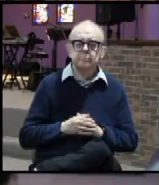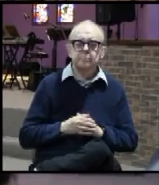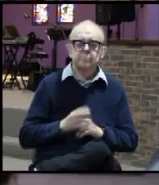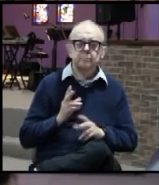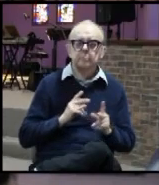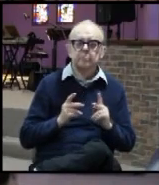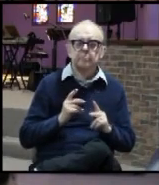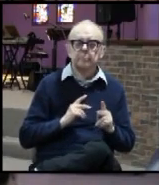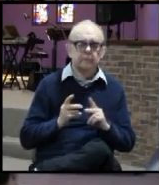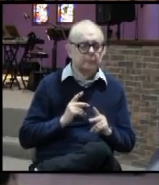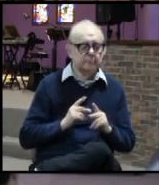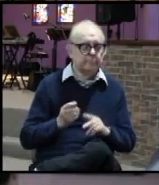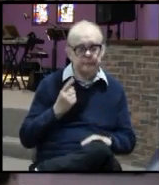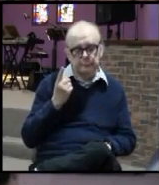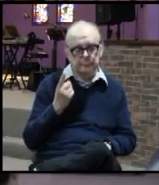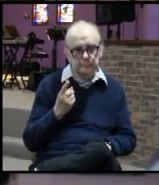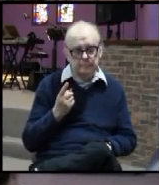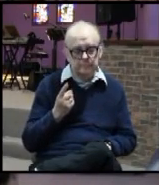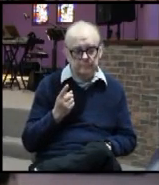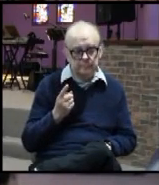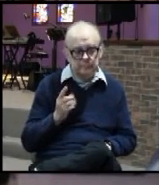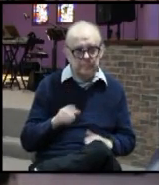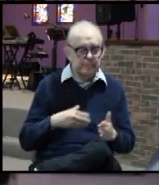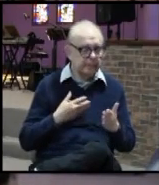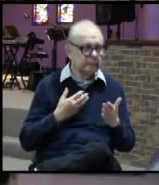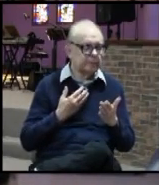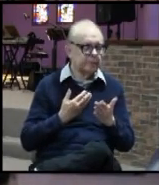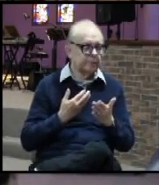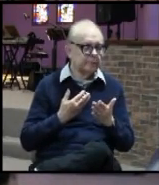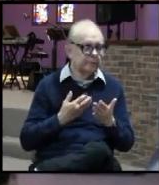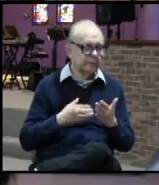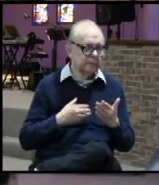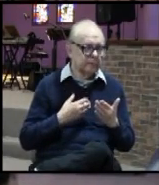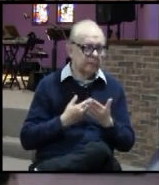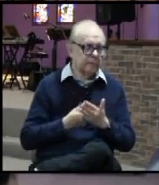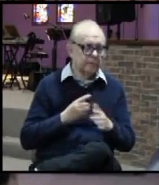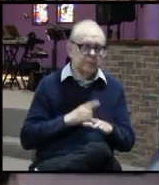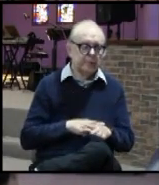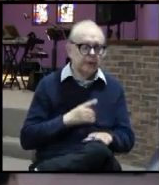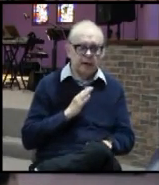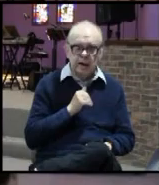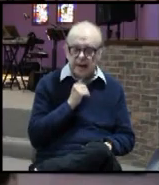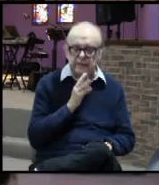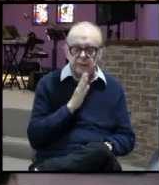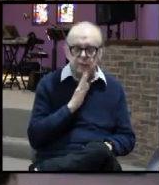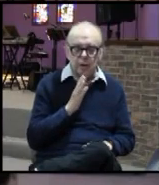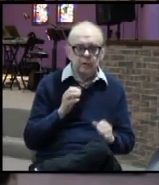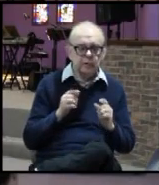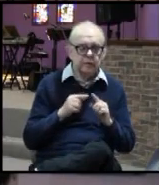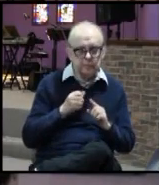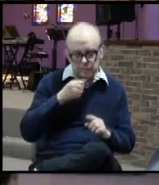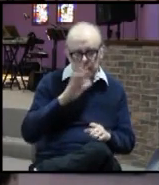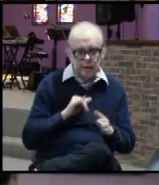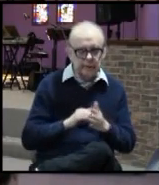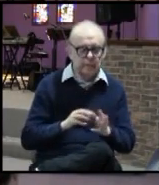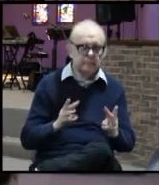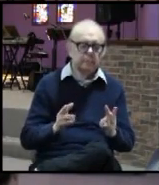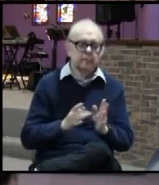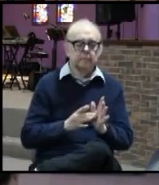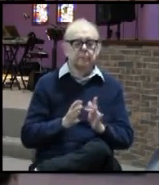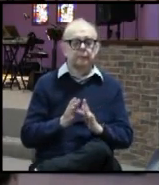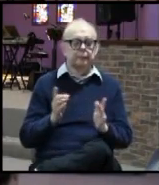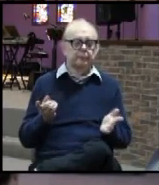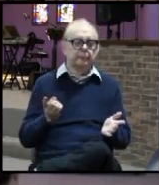people didn't understand this because up until this point, people didn't talk to God that way. And here's Jesus coming up